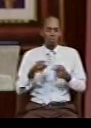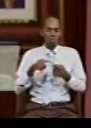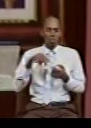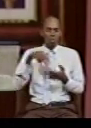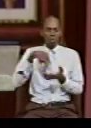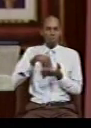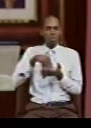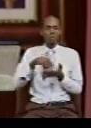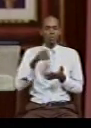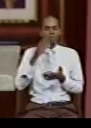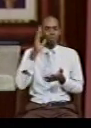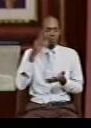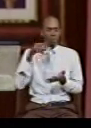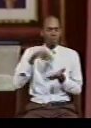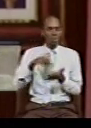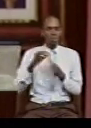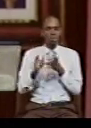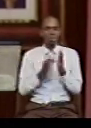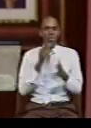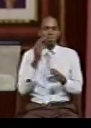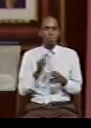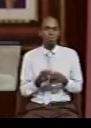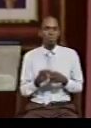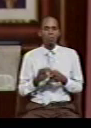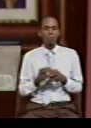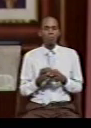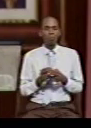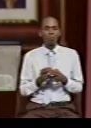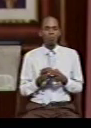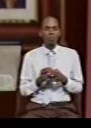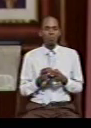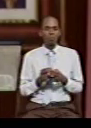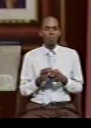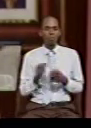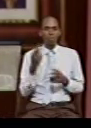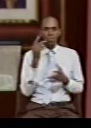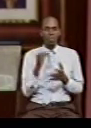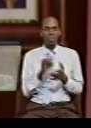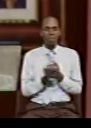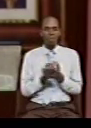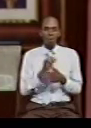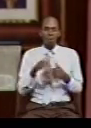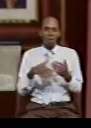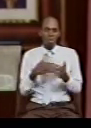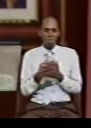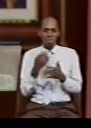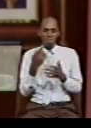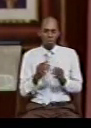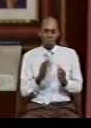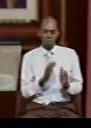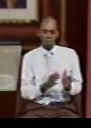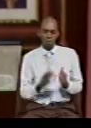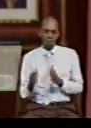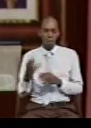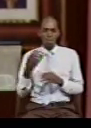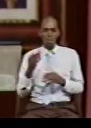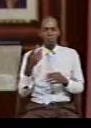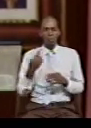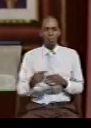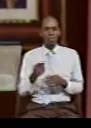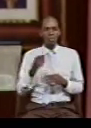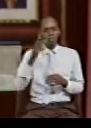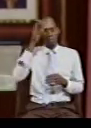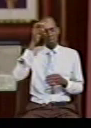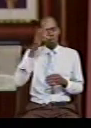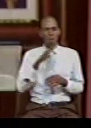will stand against all those strategies of the devil, all the craftiness